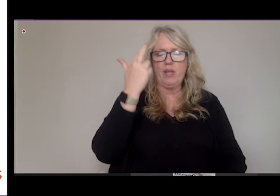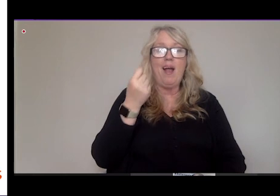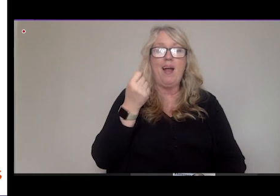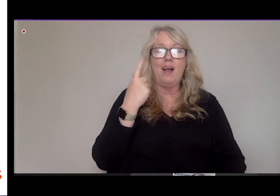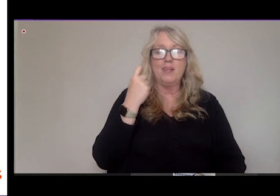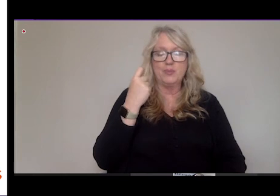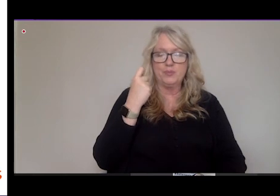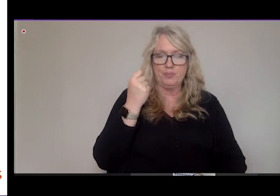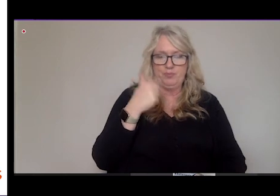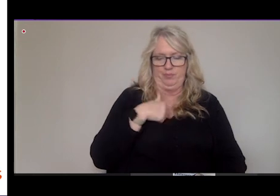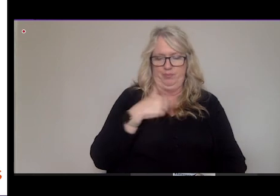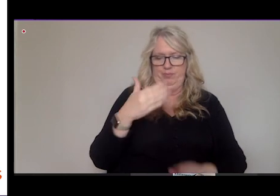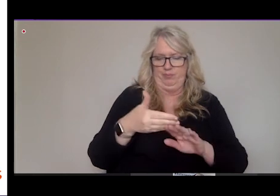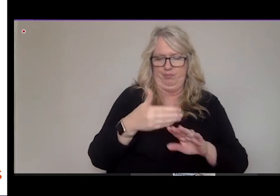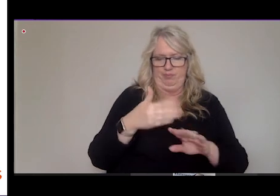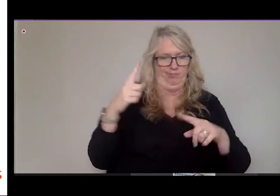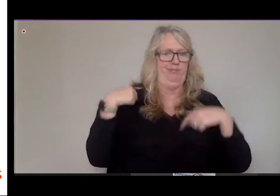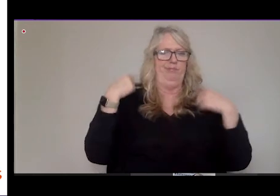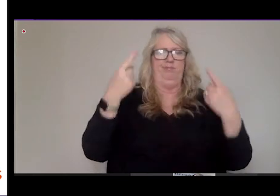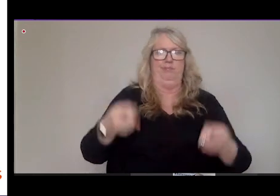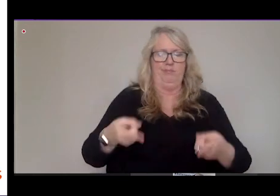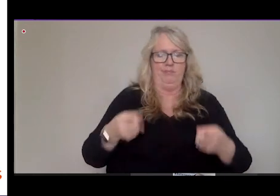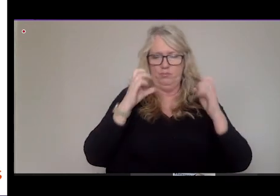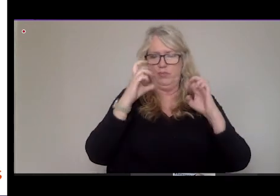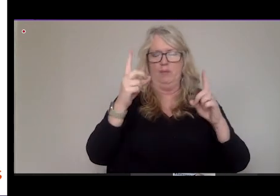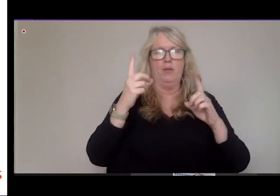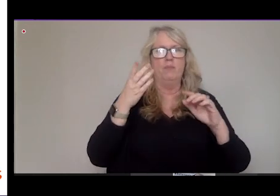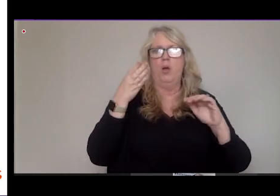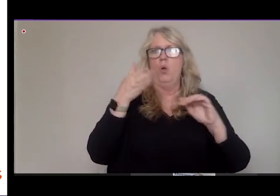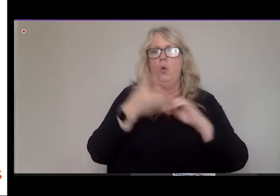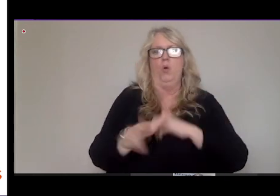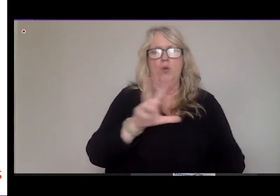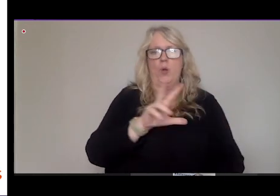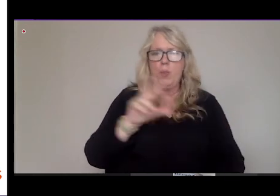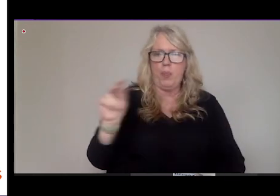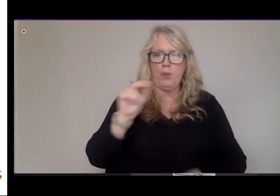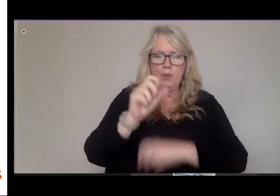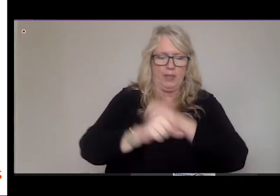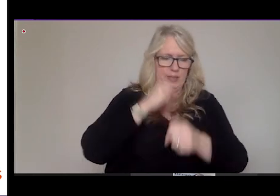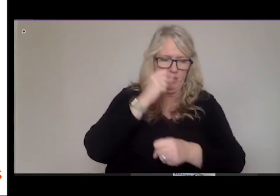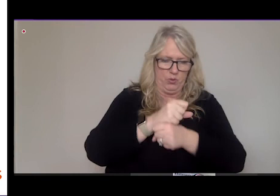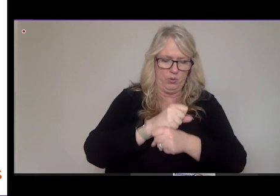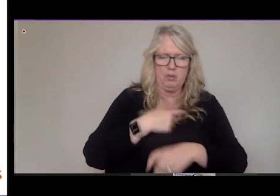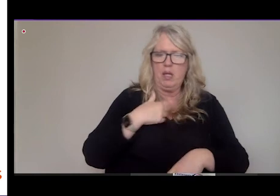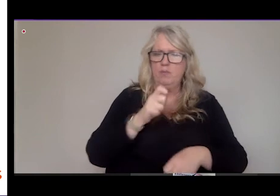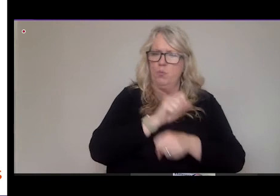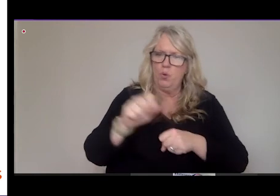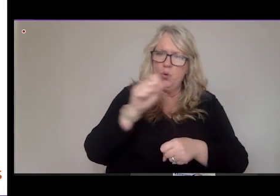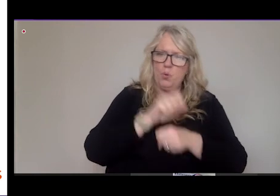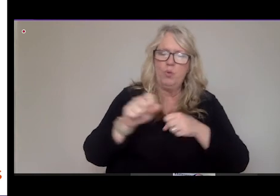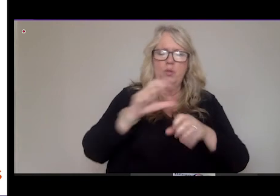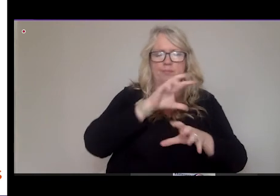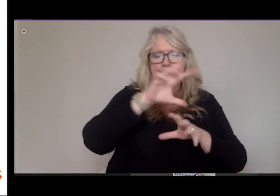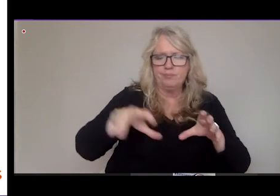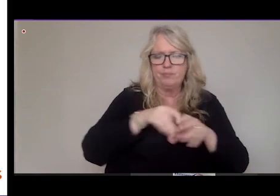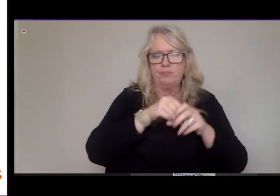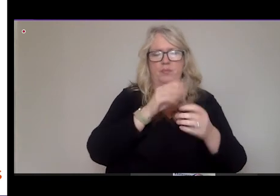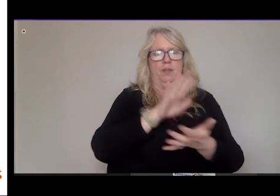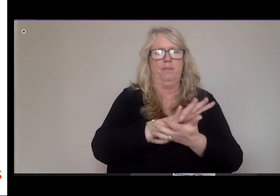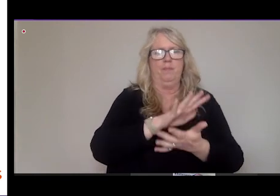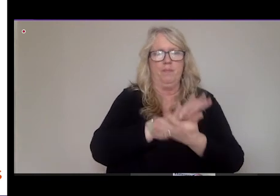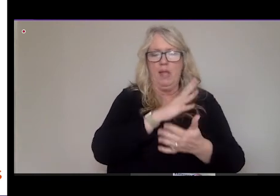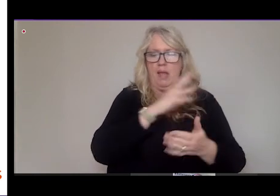And this is the rationale. You know, I've worked in this field. I'm an educator for over 30 years and worked really hard to